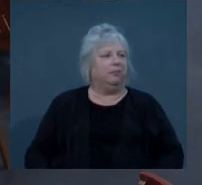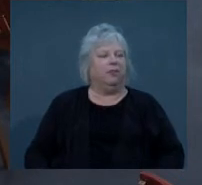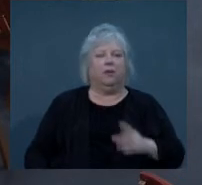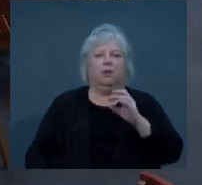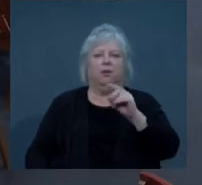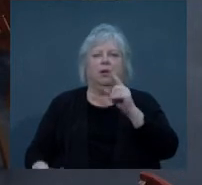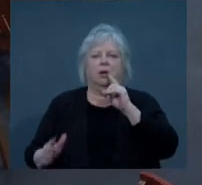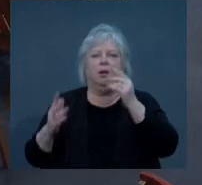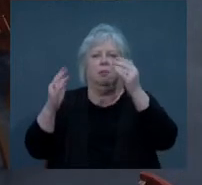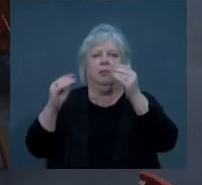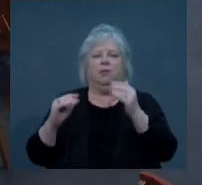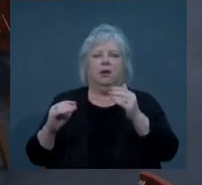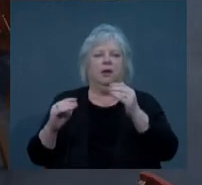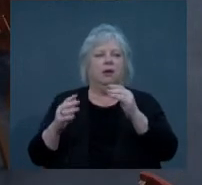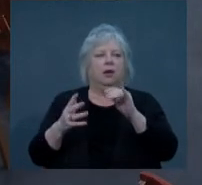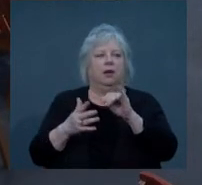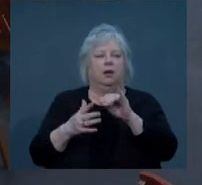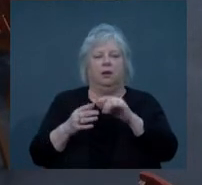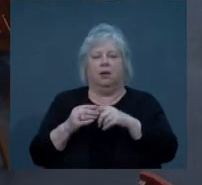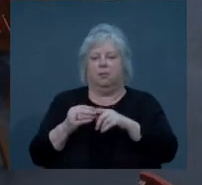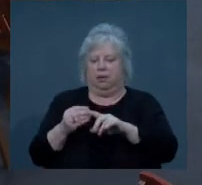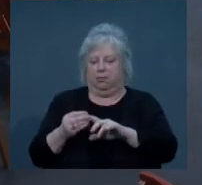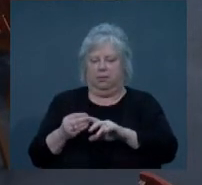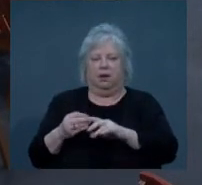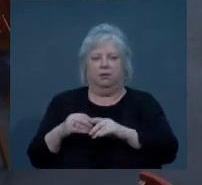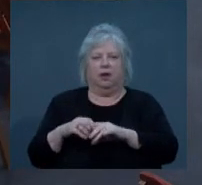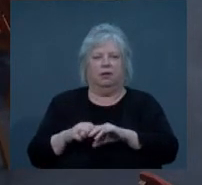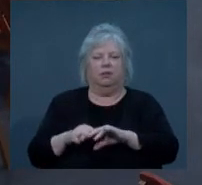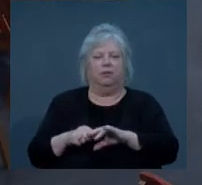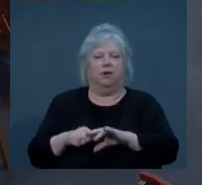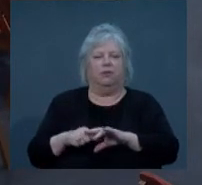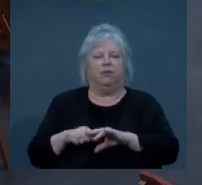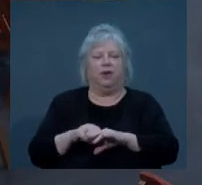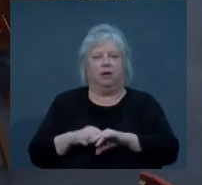ordinance to, okay, stop there.